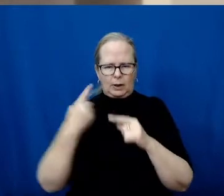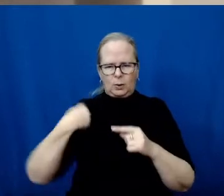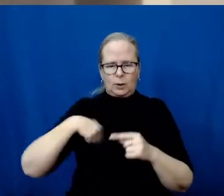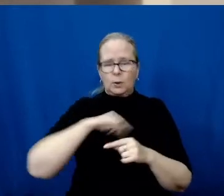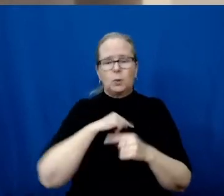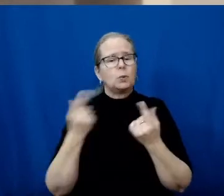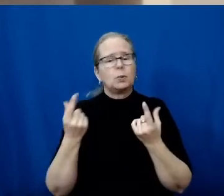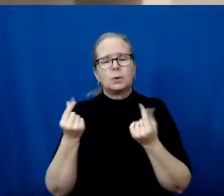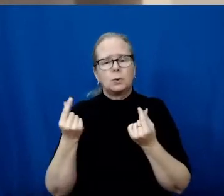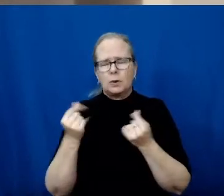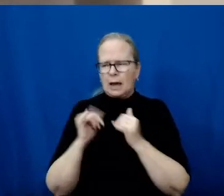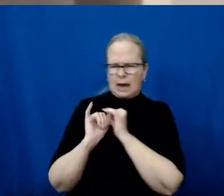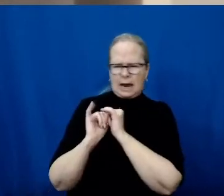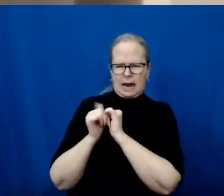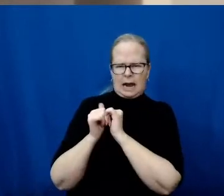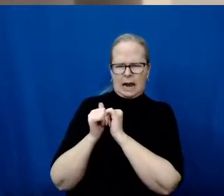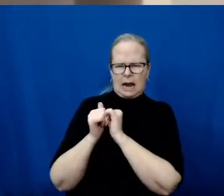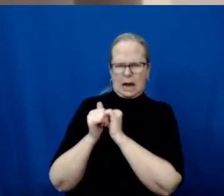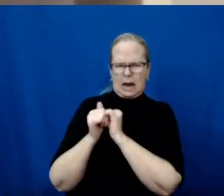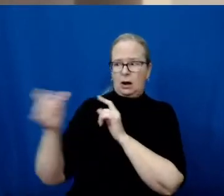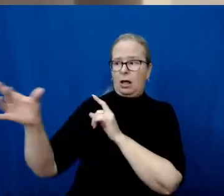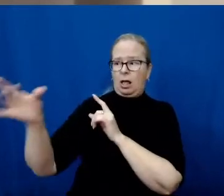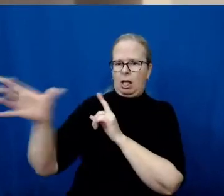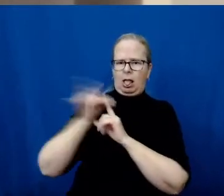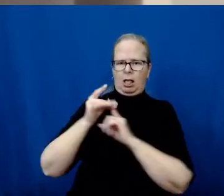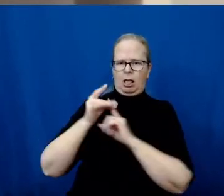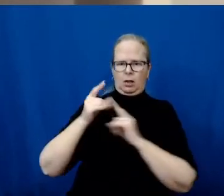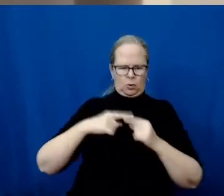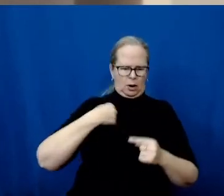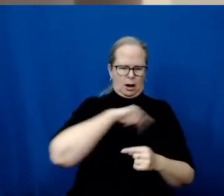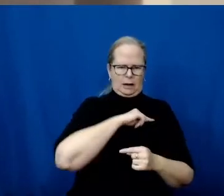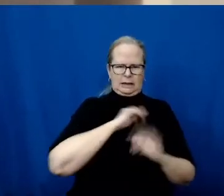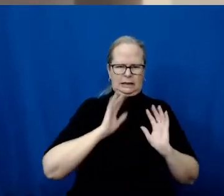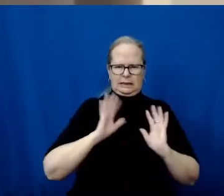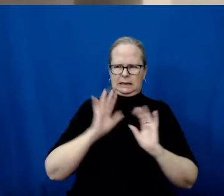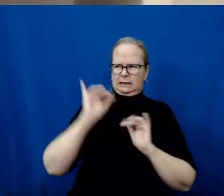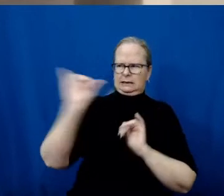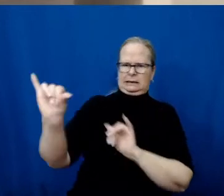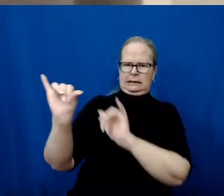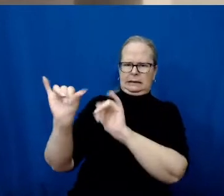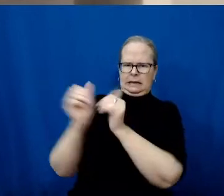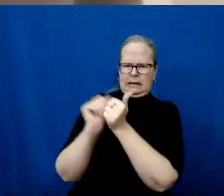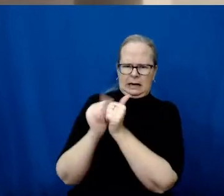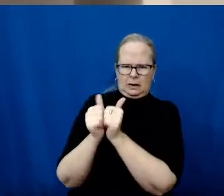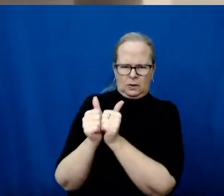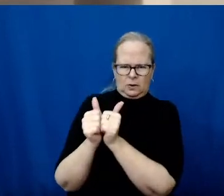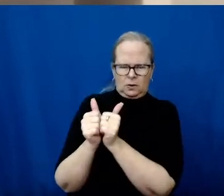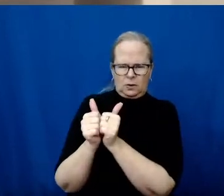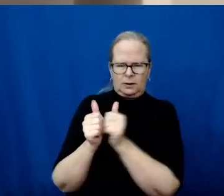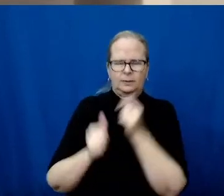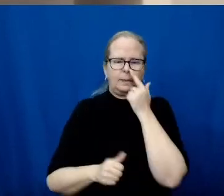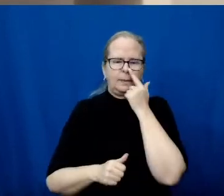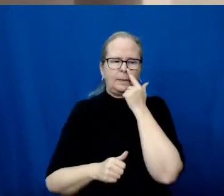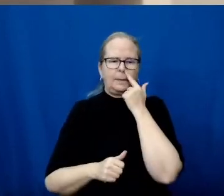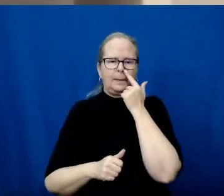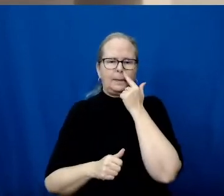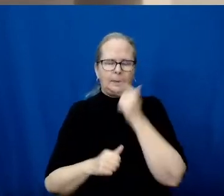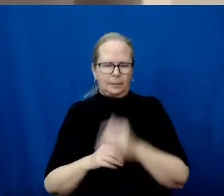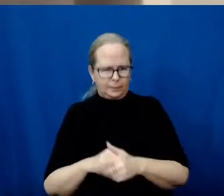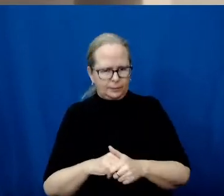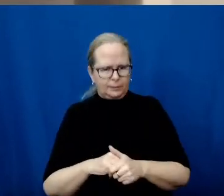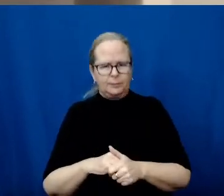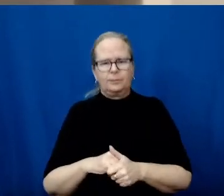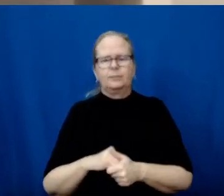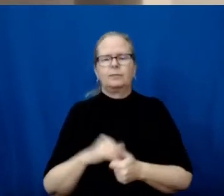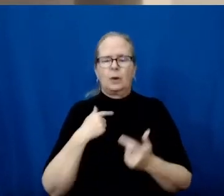within the household. And thank you for noting my background, but I have to say a lot